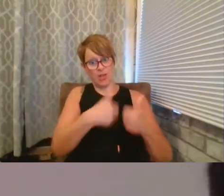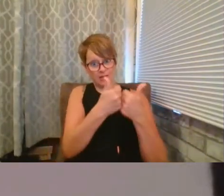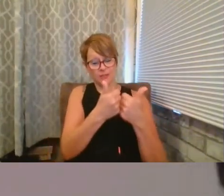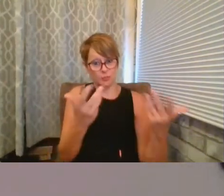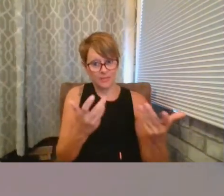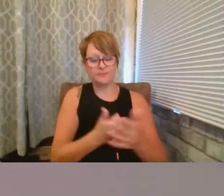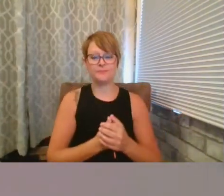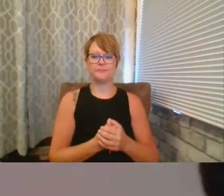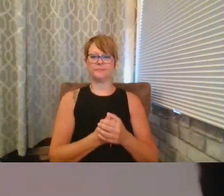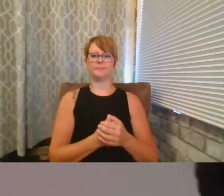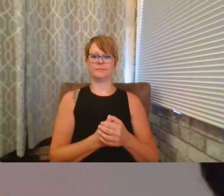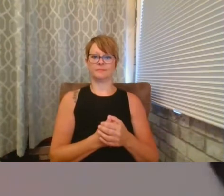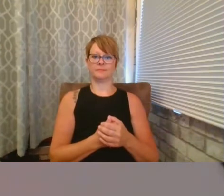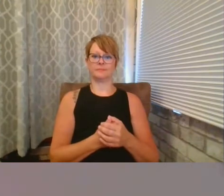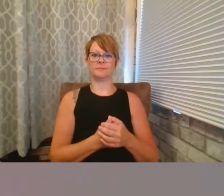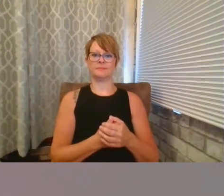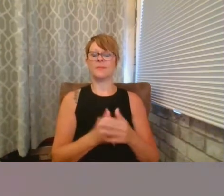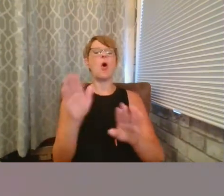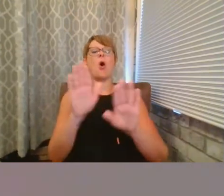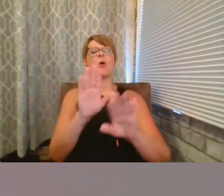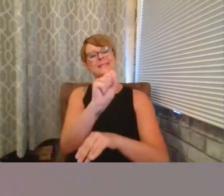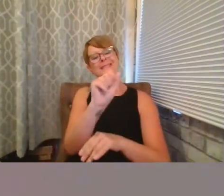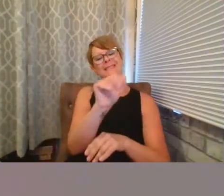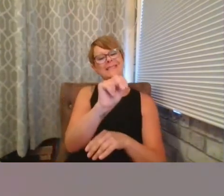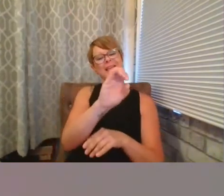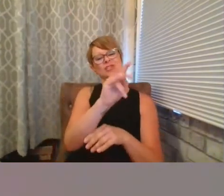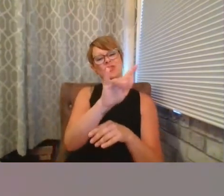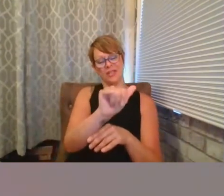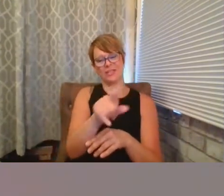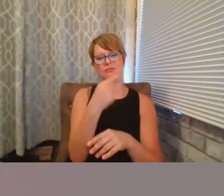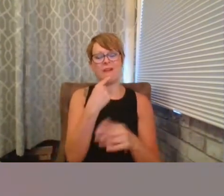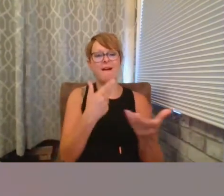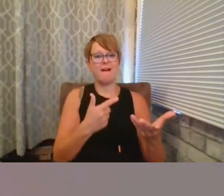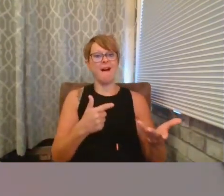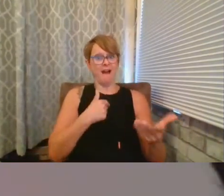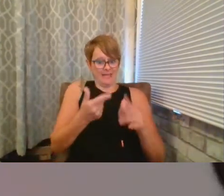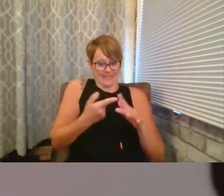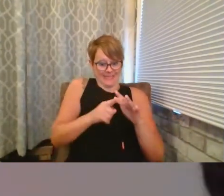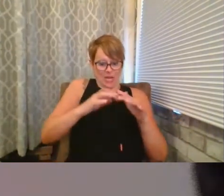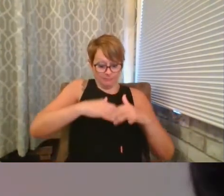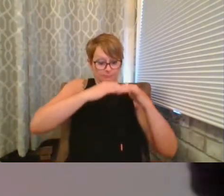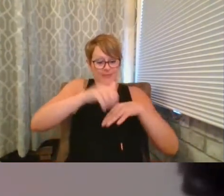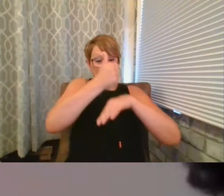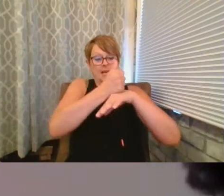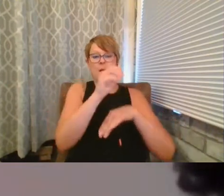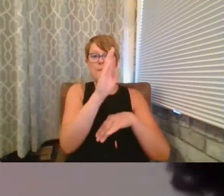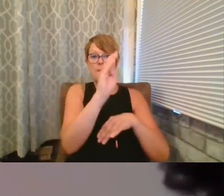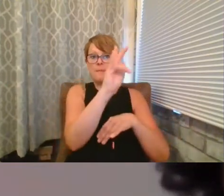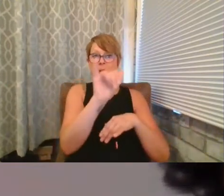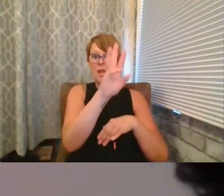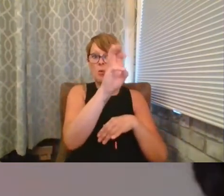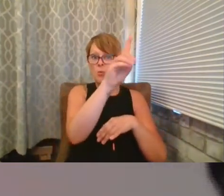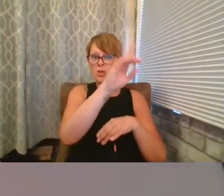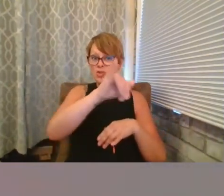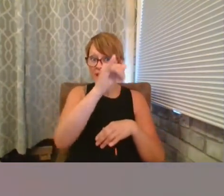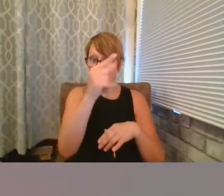my Bollywood jig dance here with the idea that I'm going to share this cross-cultural learning,